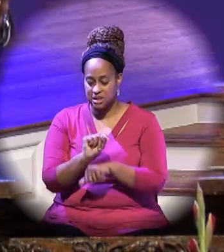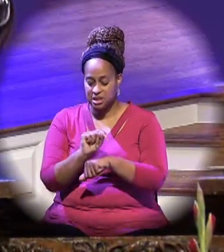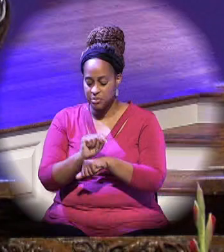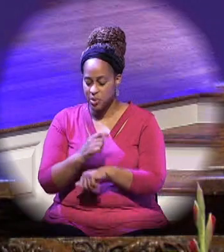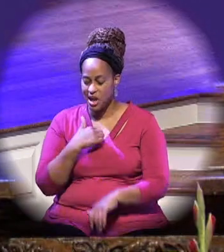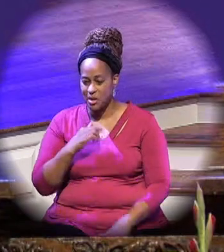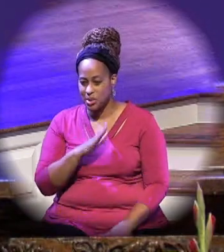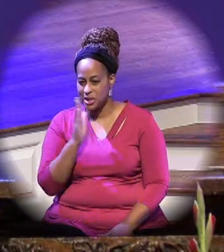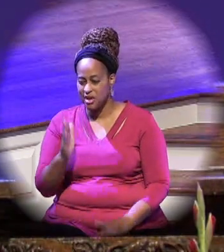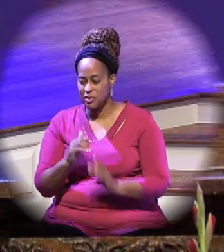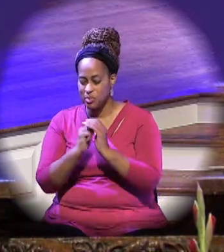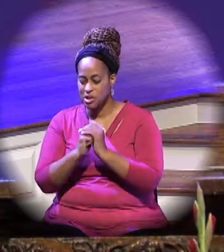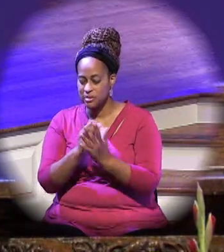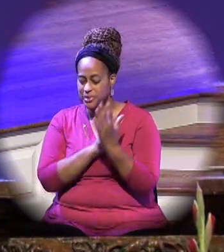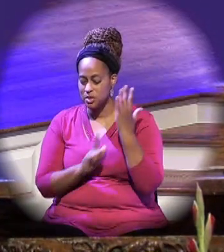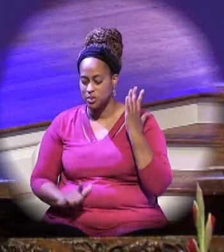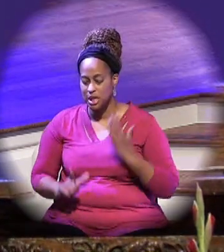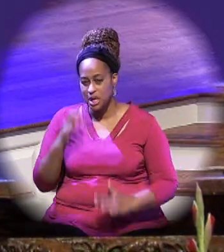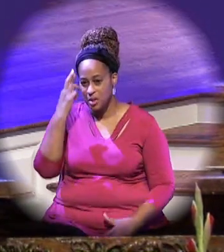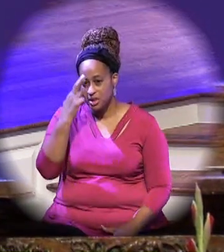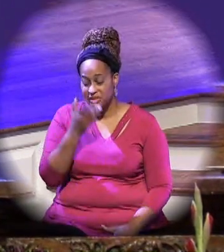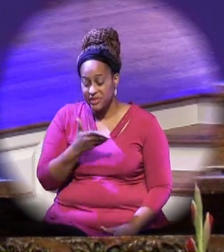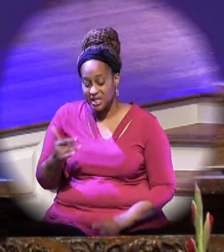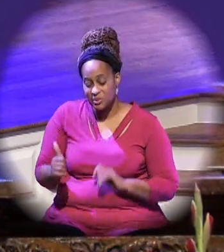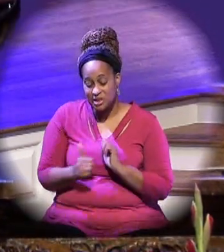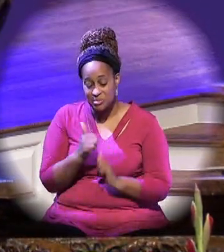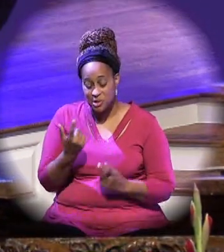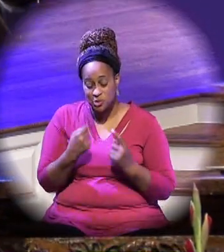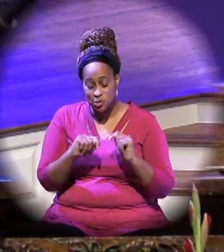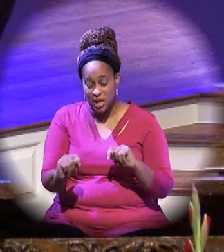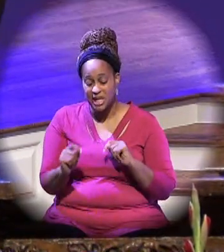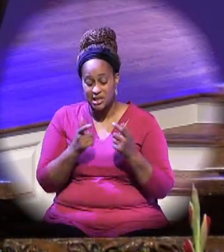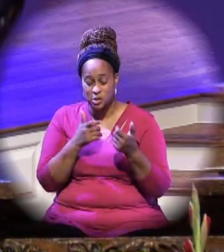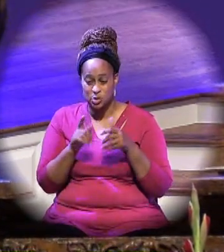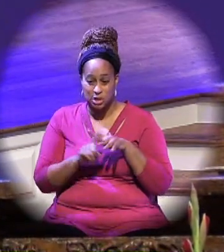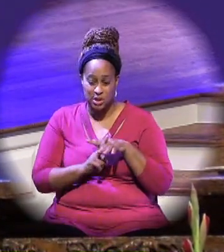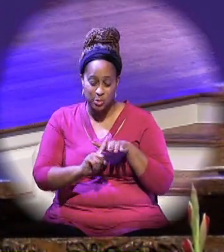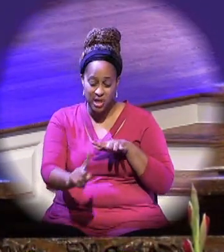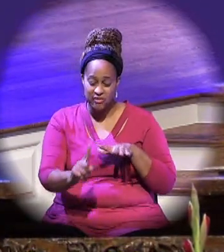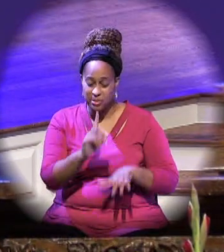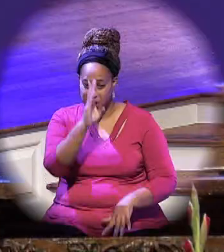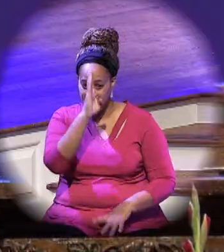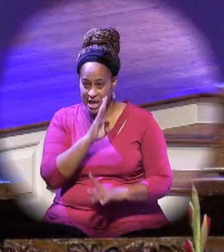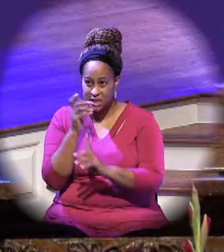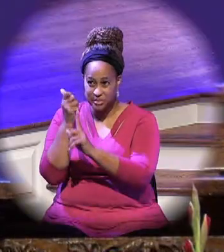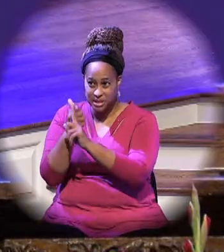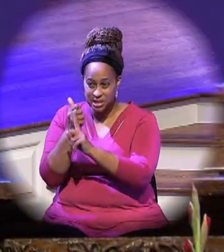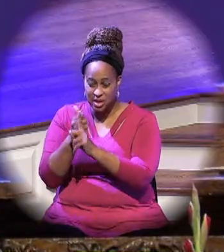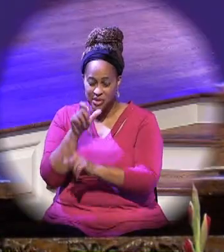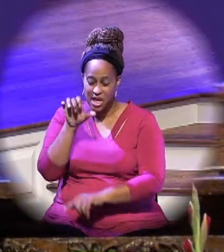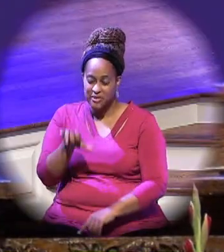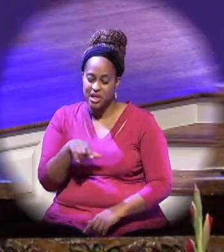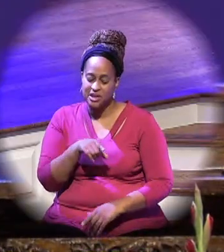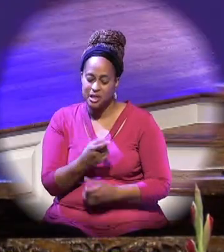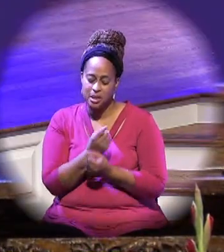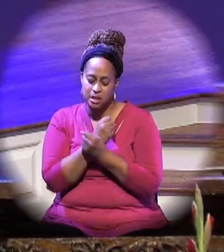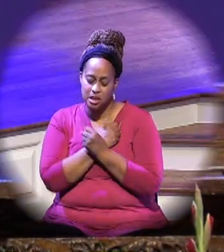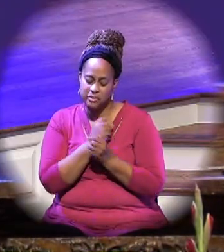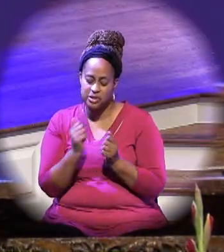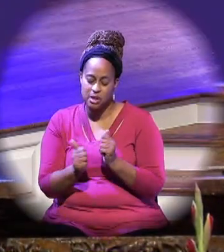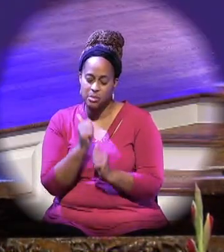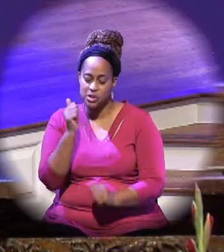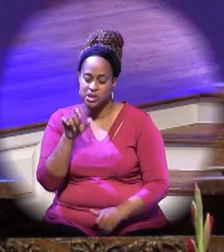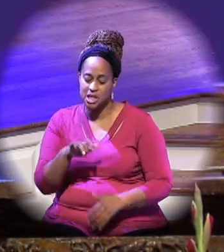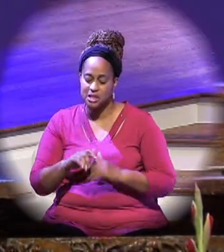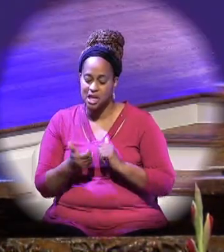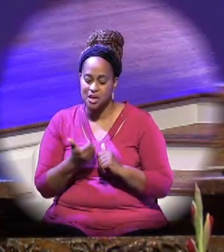never worship the Lord. What he realizes is the thing he was most trying to get away from, God himself, is that which he loves the most. That's how it